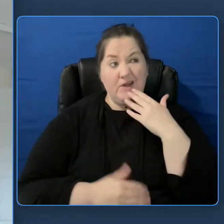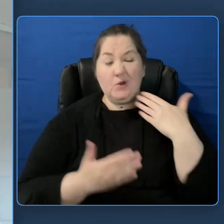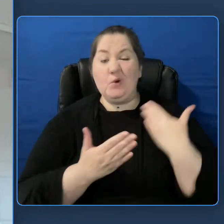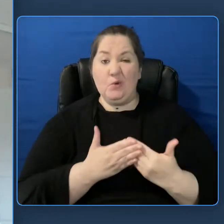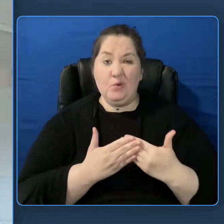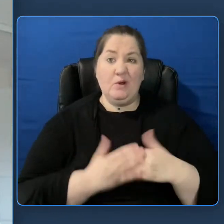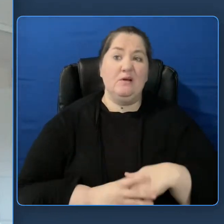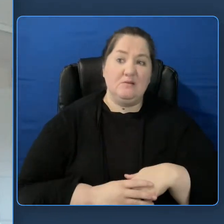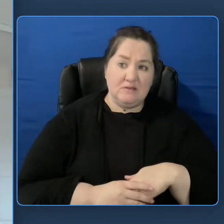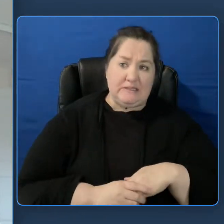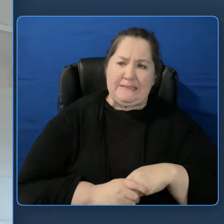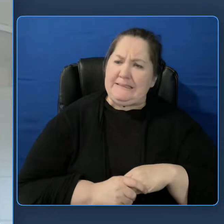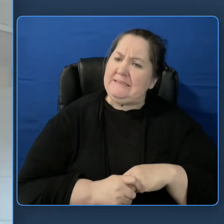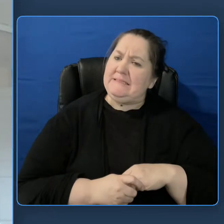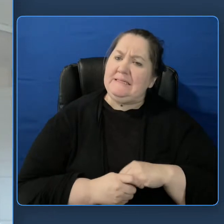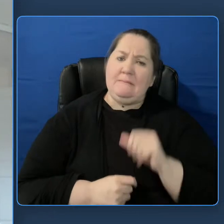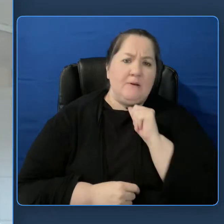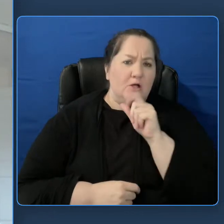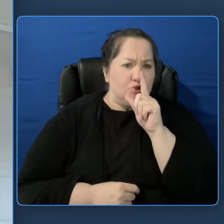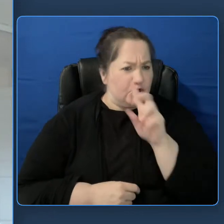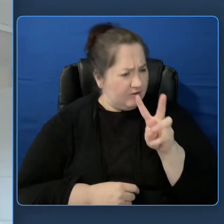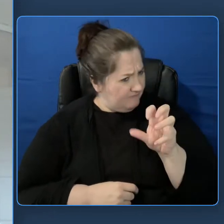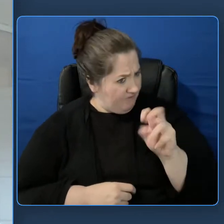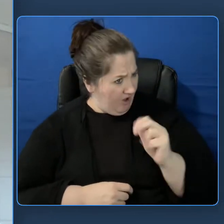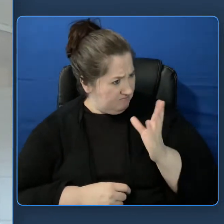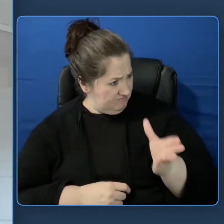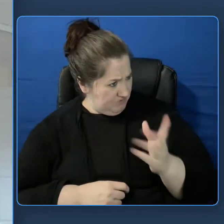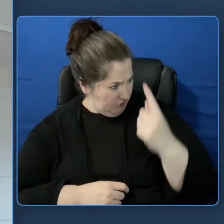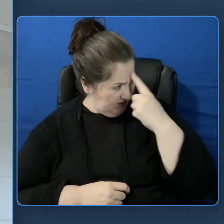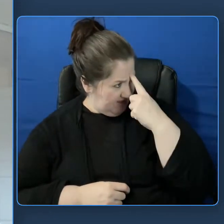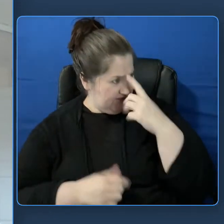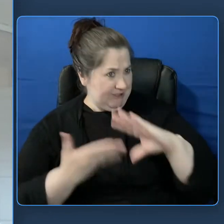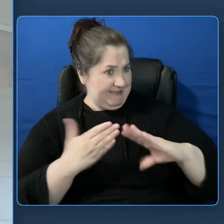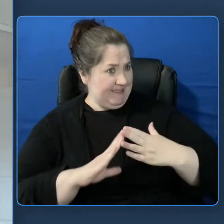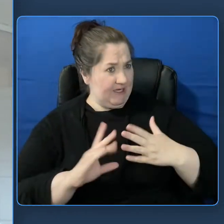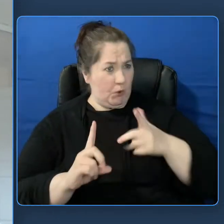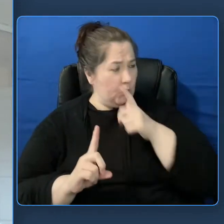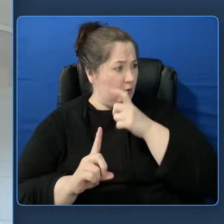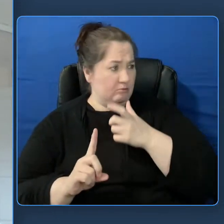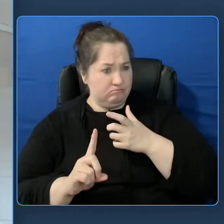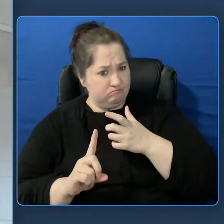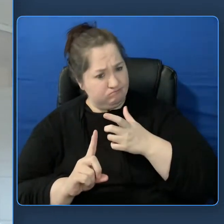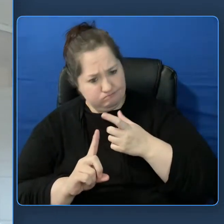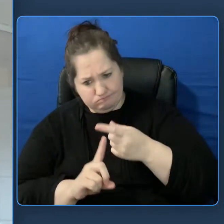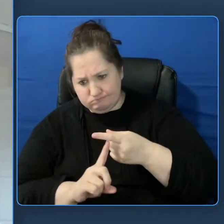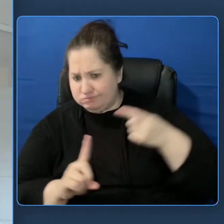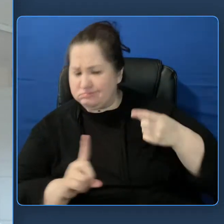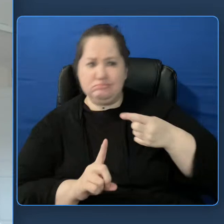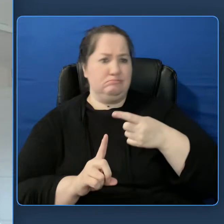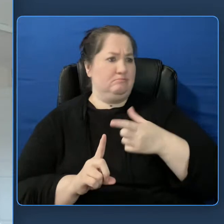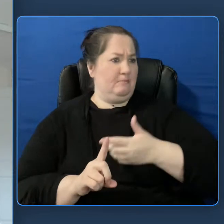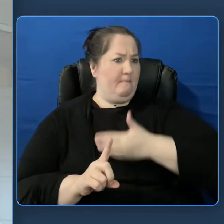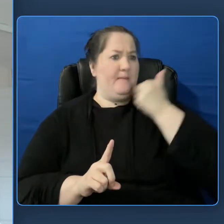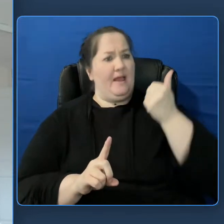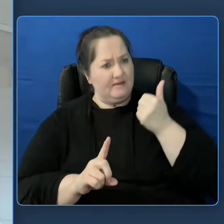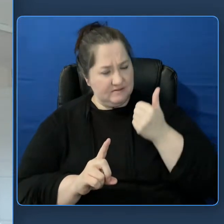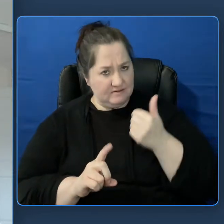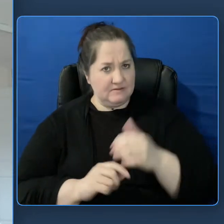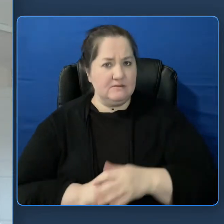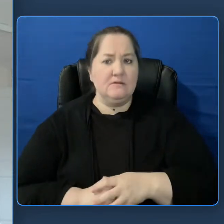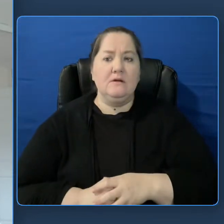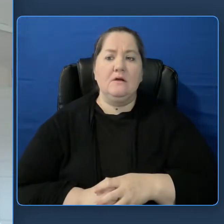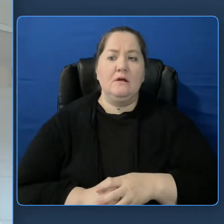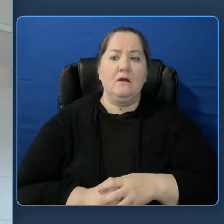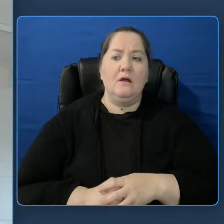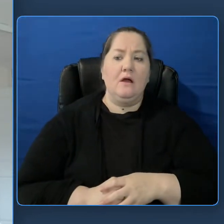good. But I'm not sure. Vaughn, do you think there's cities that are more accessible than others? I would also